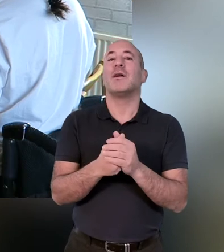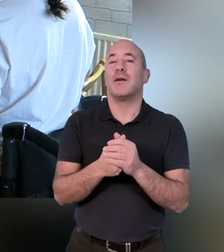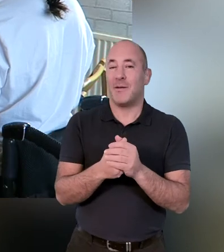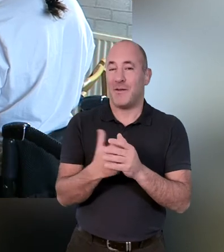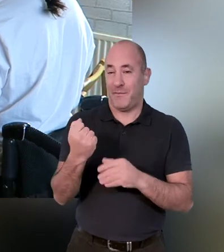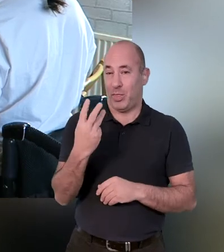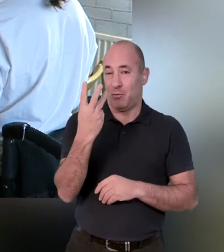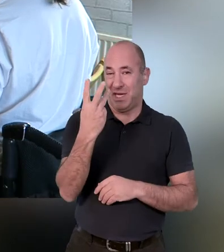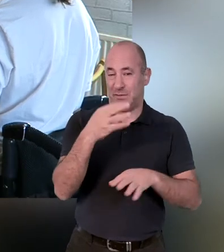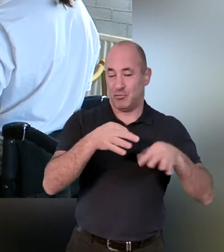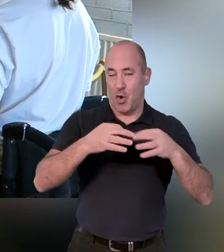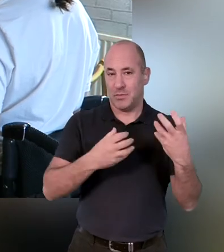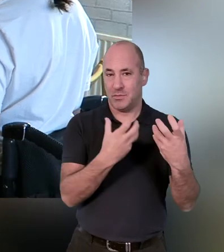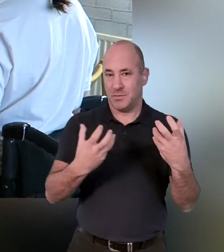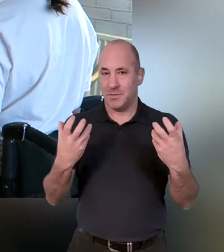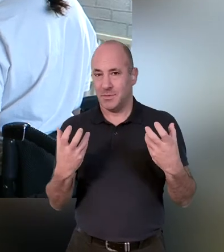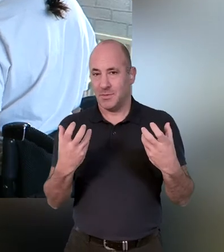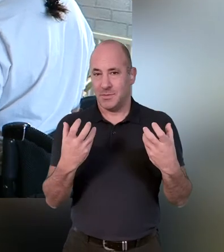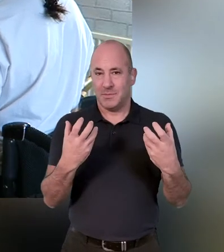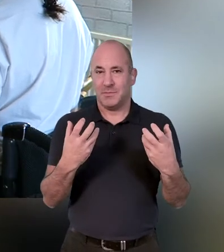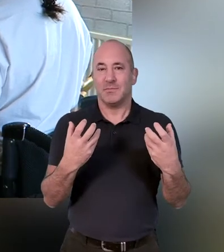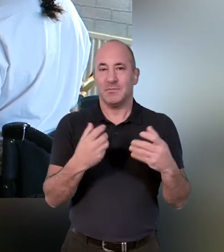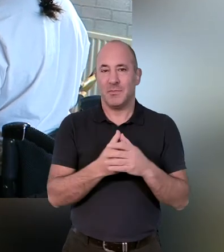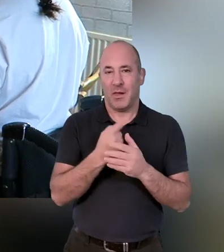audible, that's 3 points.